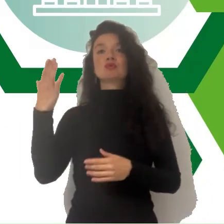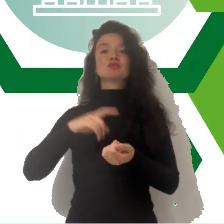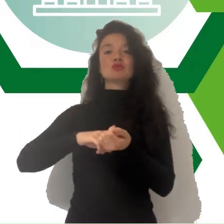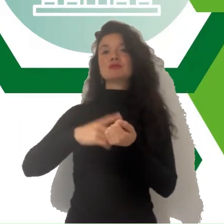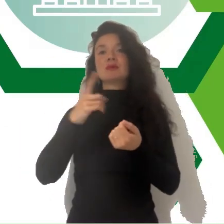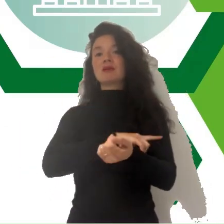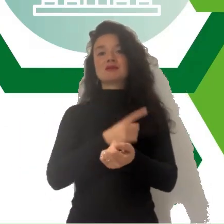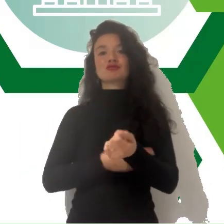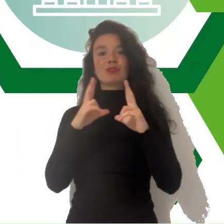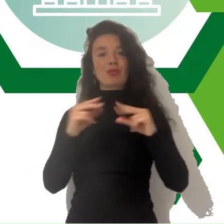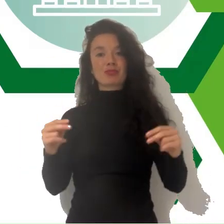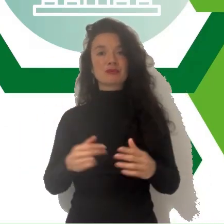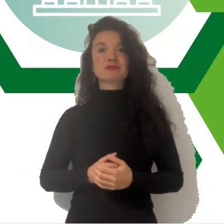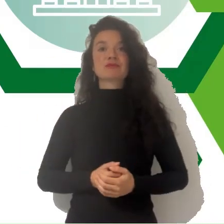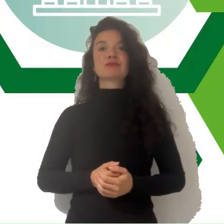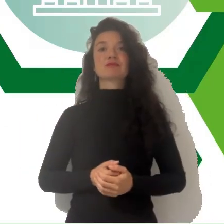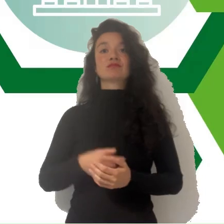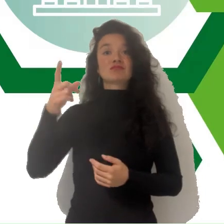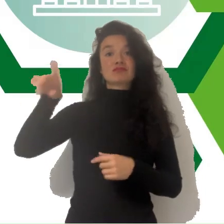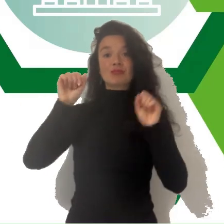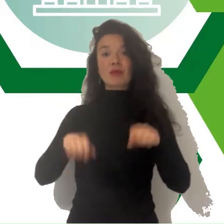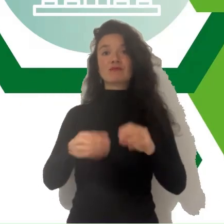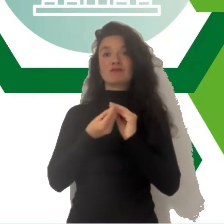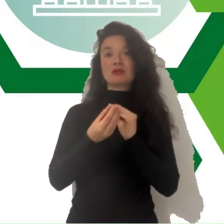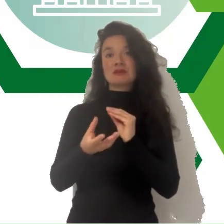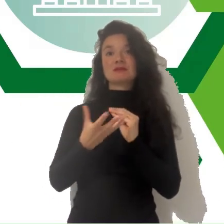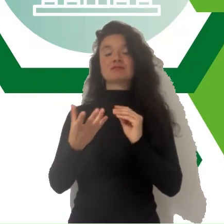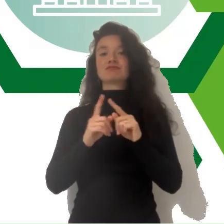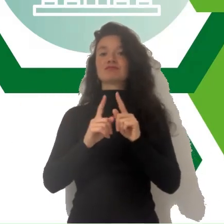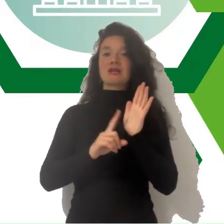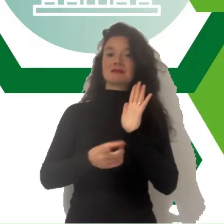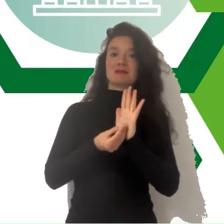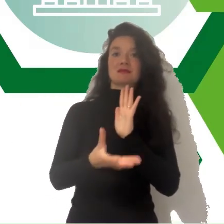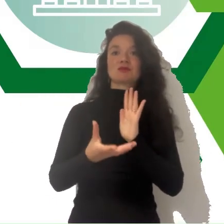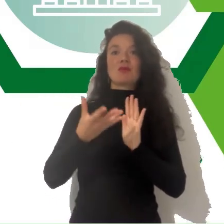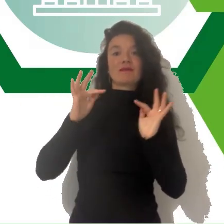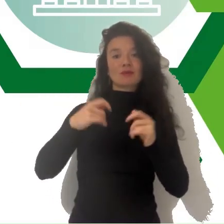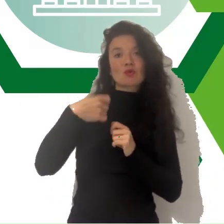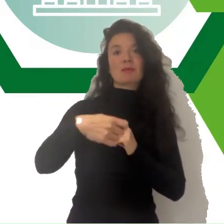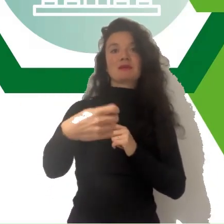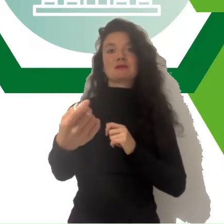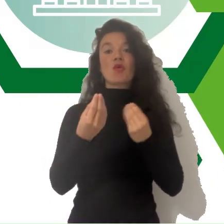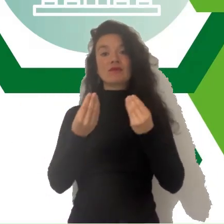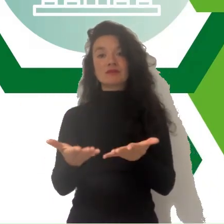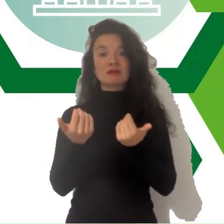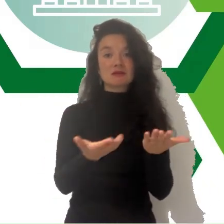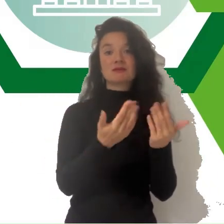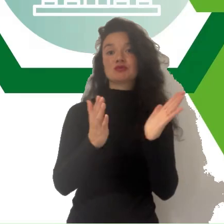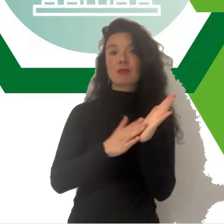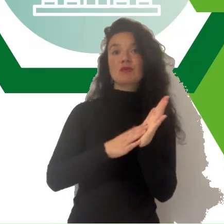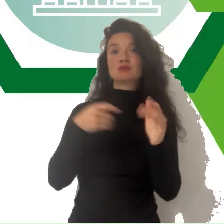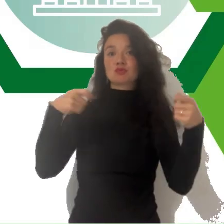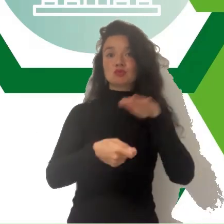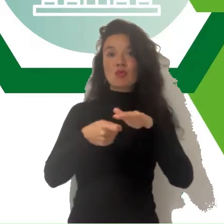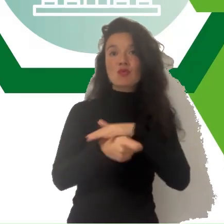and water quality standards. They can promote renewable energy and conservation by supporting, for example, solar